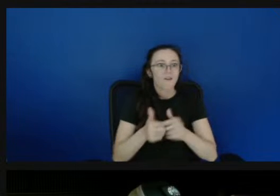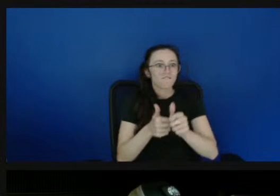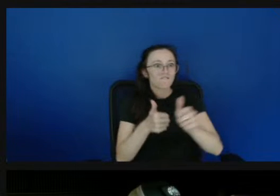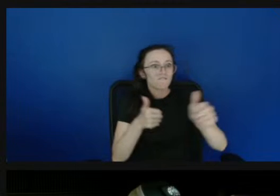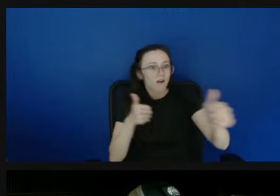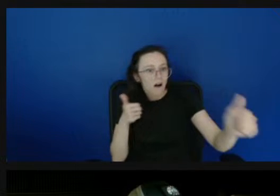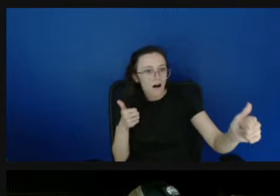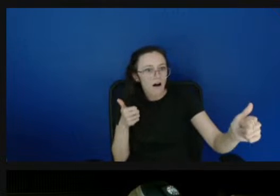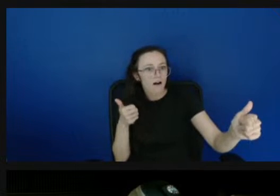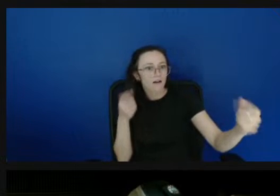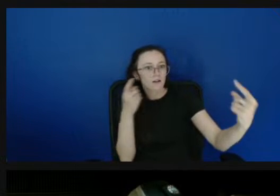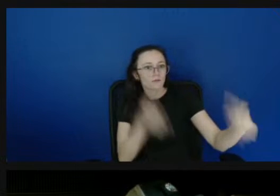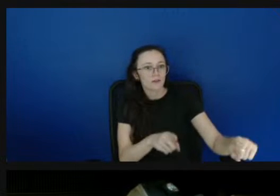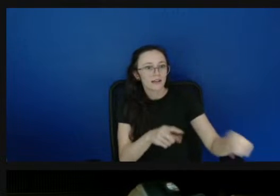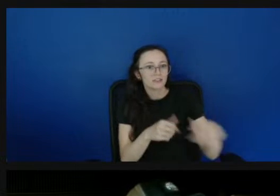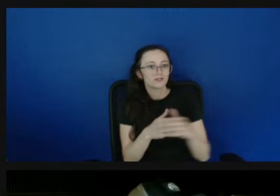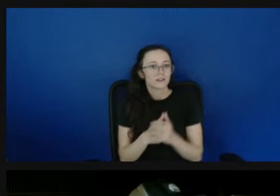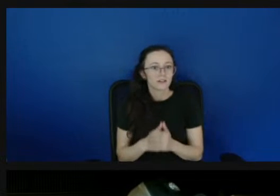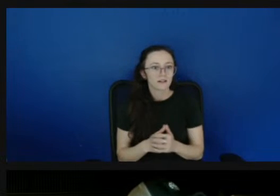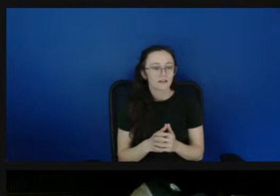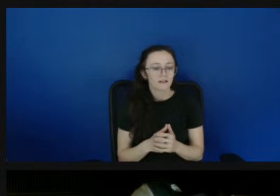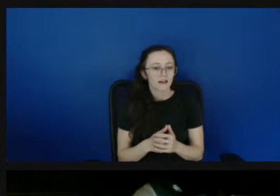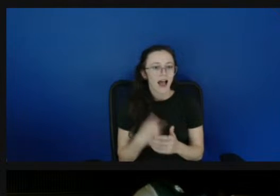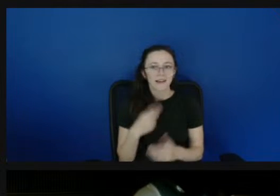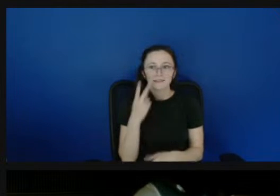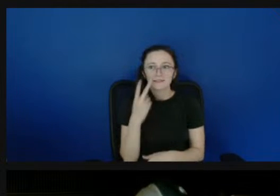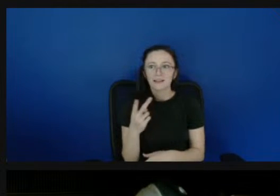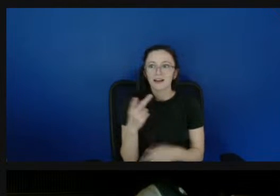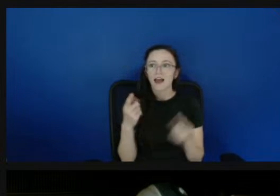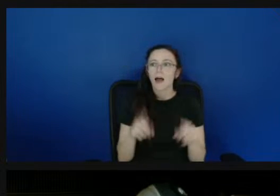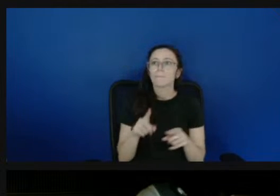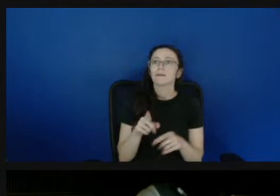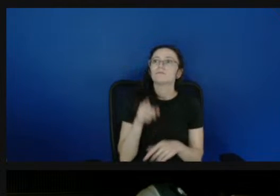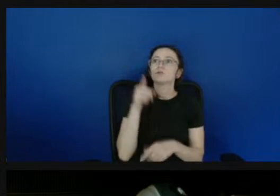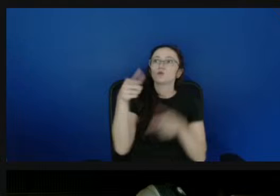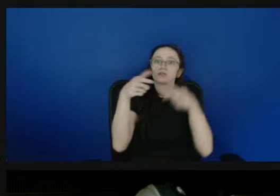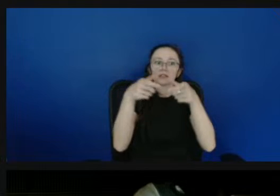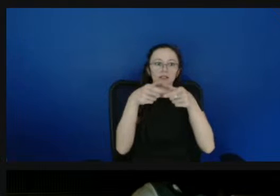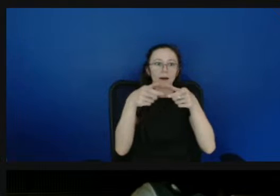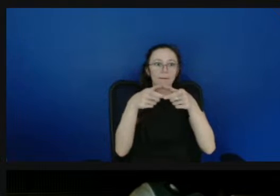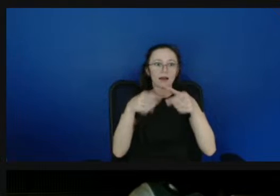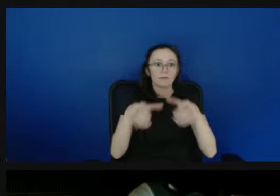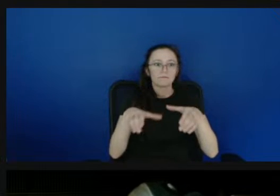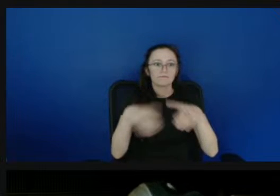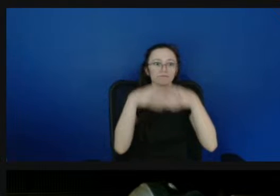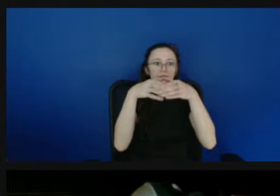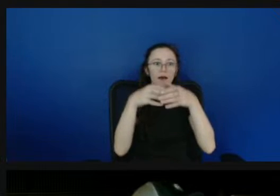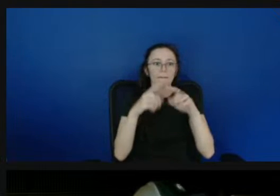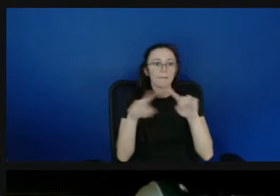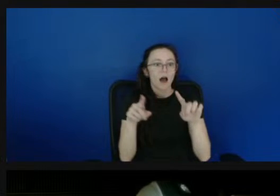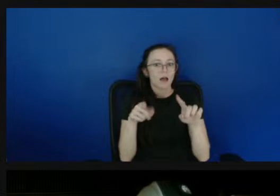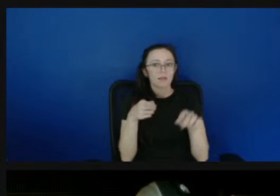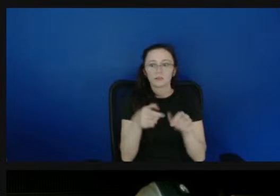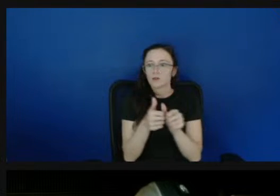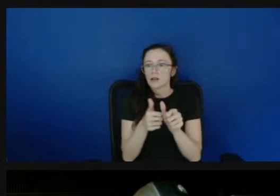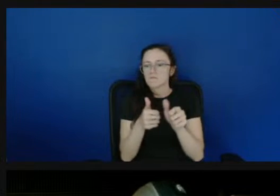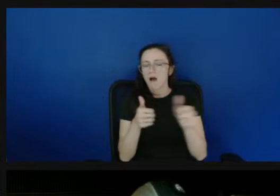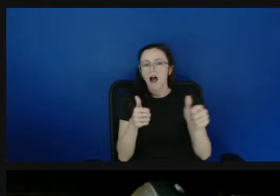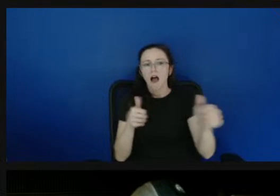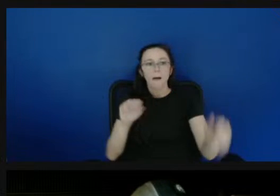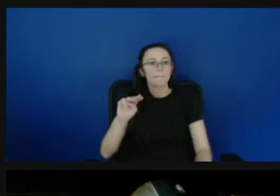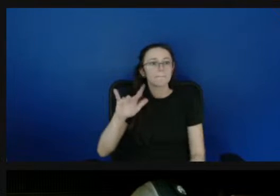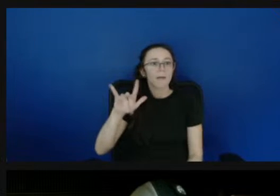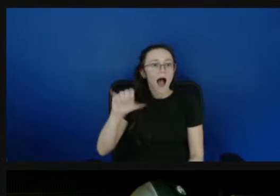surprising. I mean, I can see electrical storms up at the summit, but these things are extending miles and miles away,